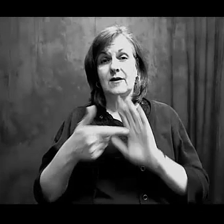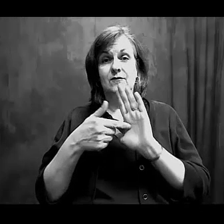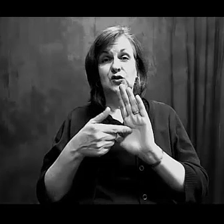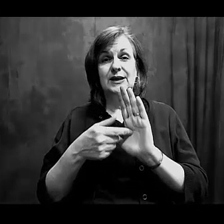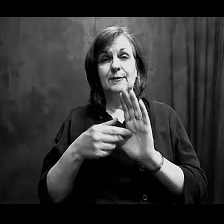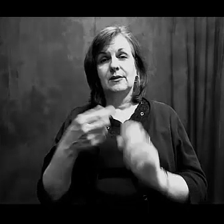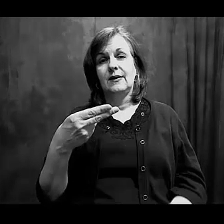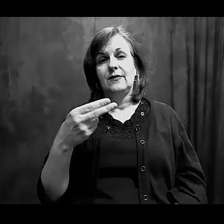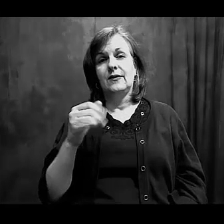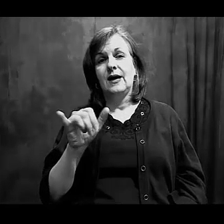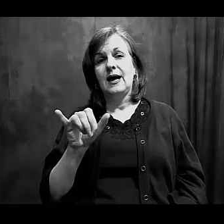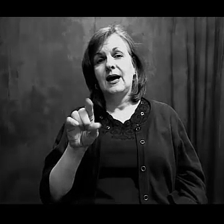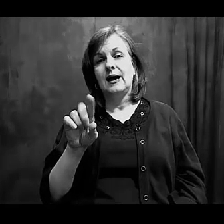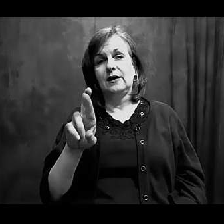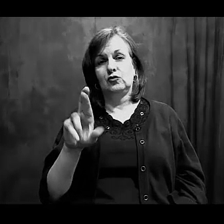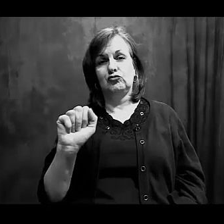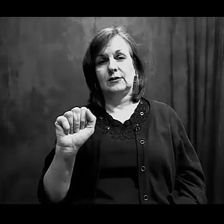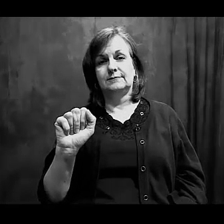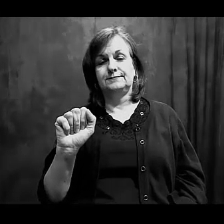So in our hydra here,